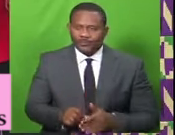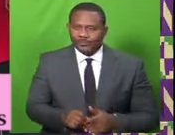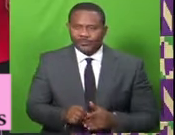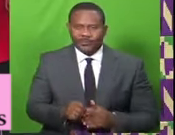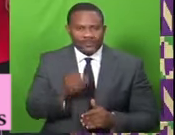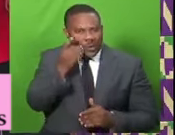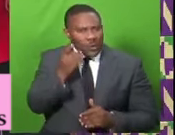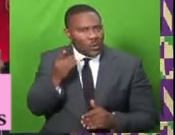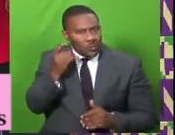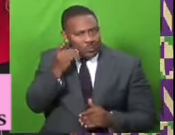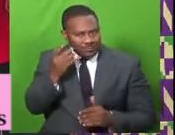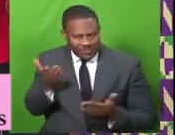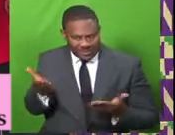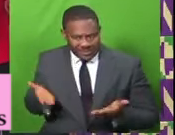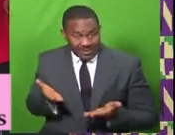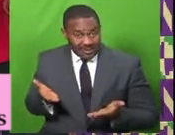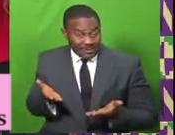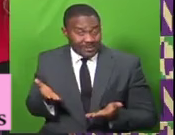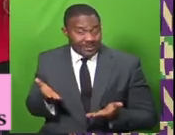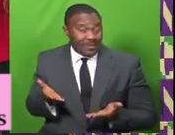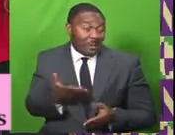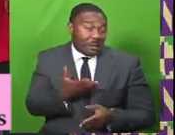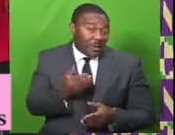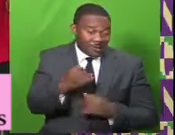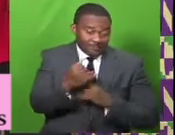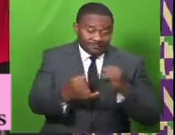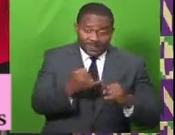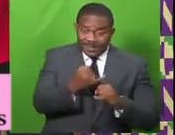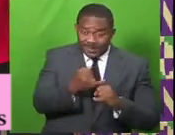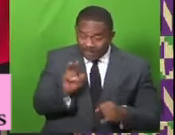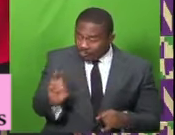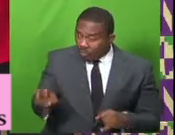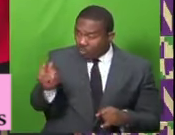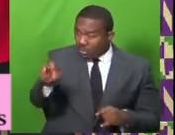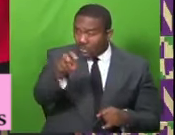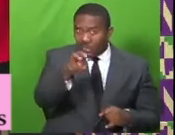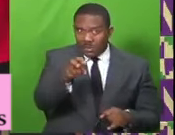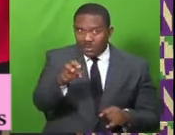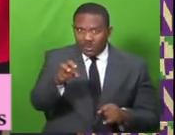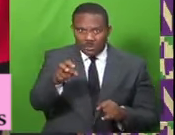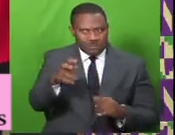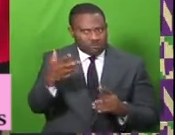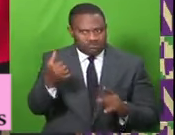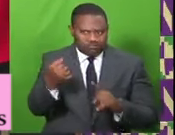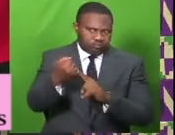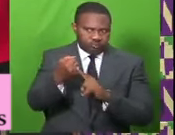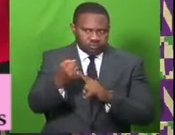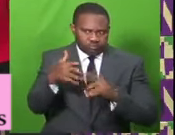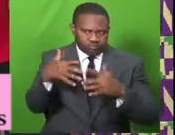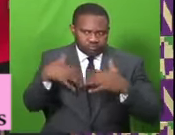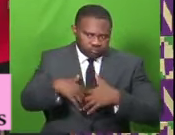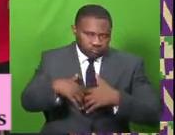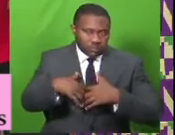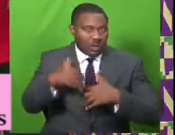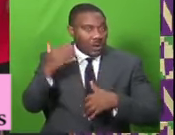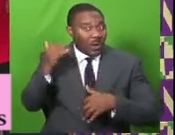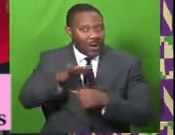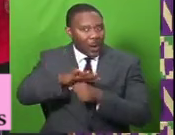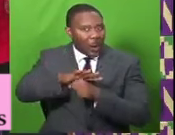rebounding significantly from the severely disruptive impact of COVID on the travel and tour